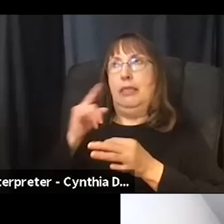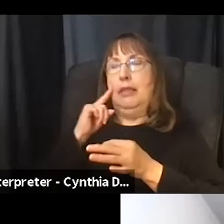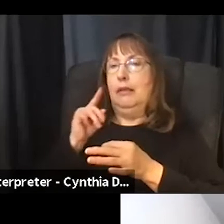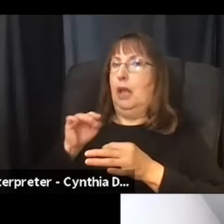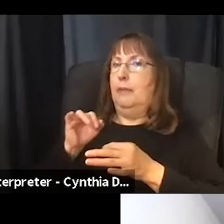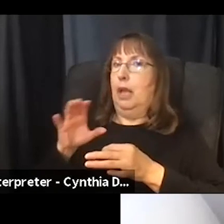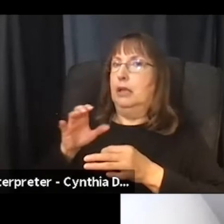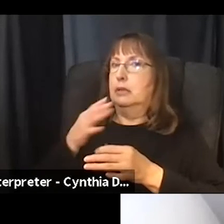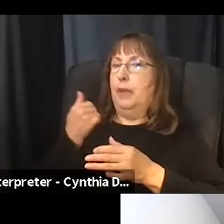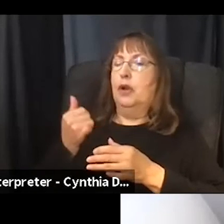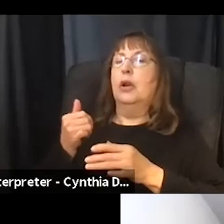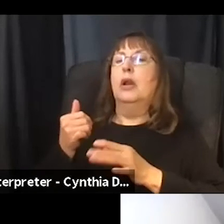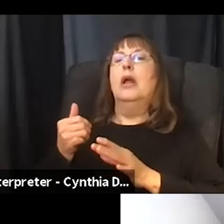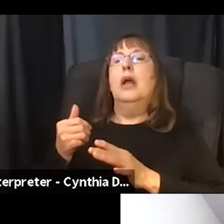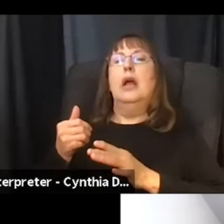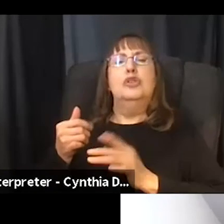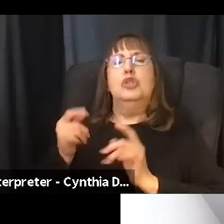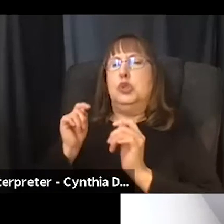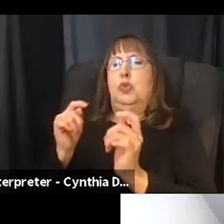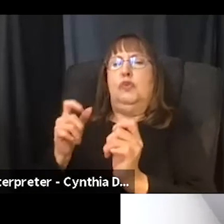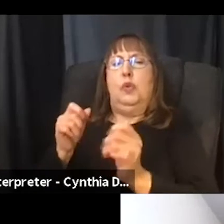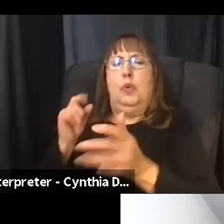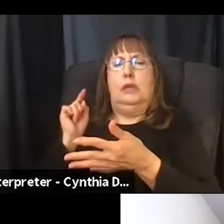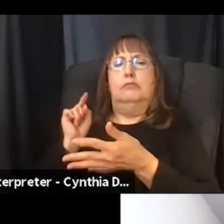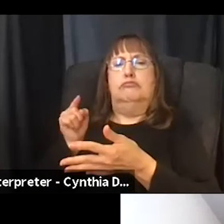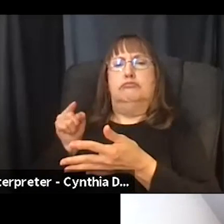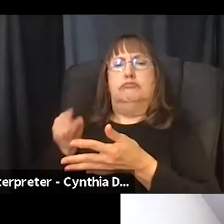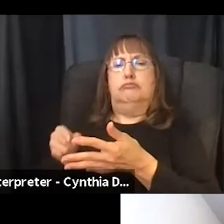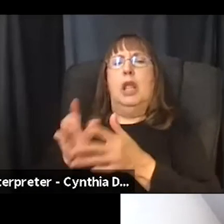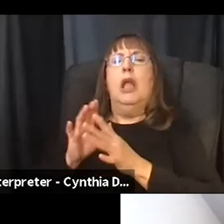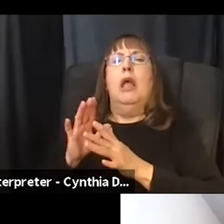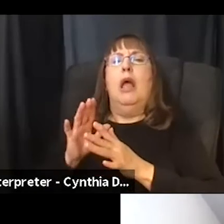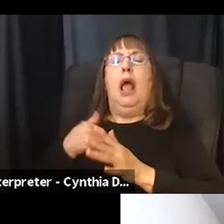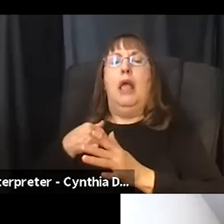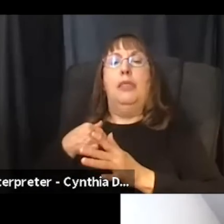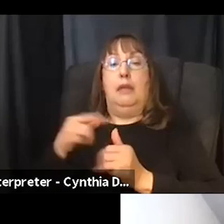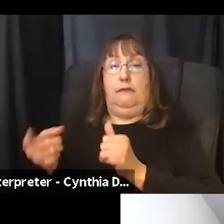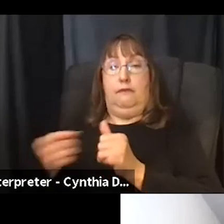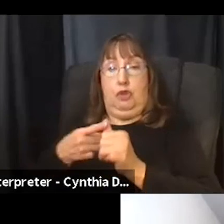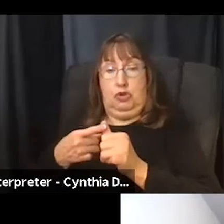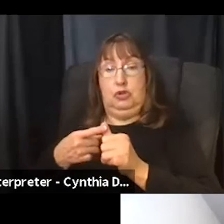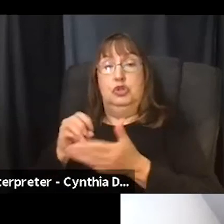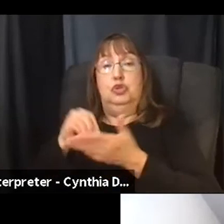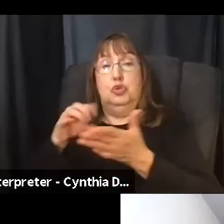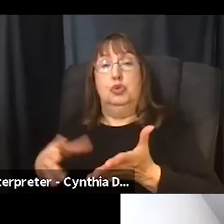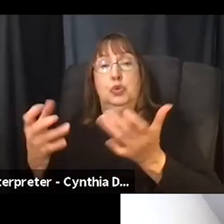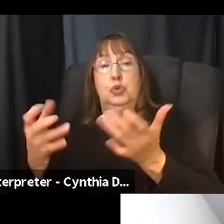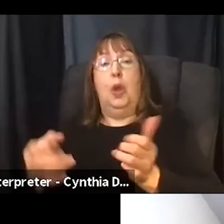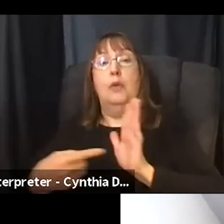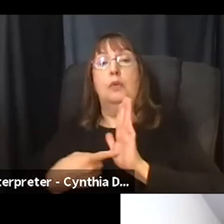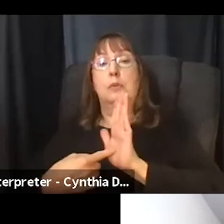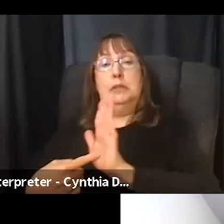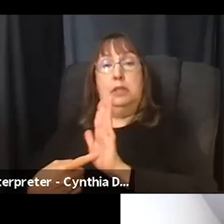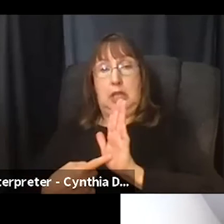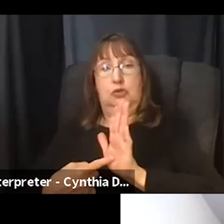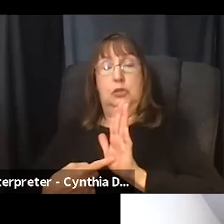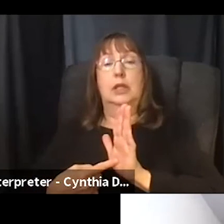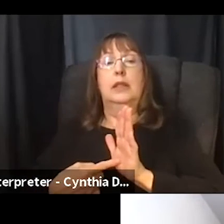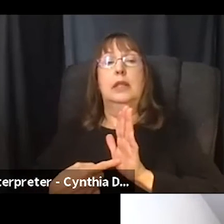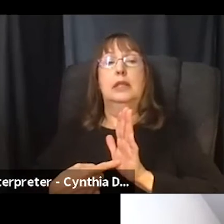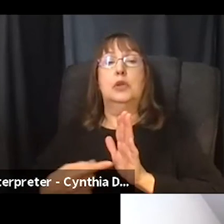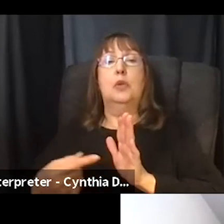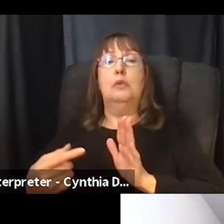I think just a few quick bullets. I think number one, students are looking for representation. This goes back to my